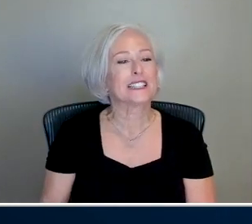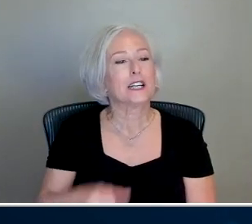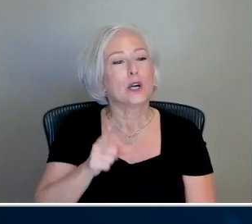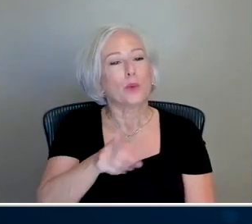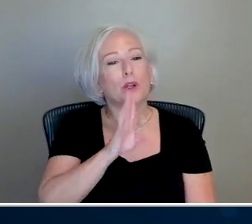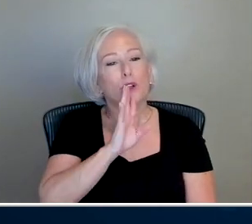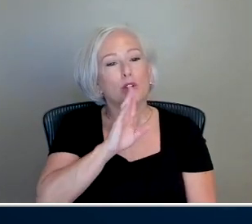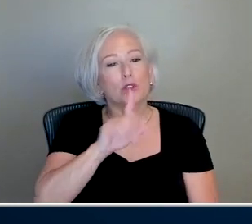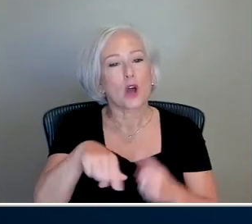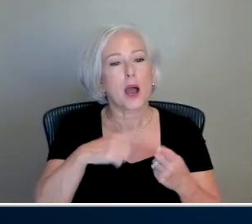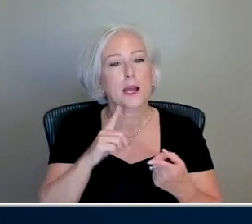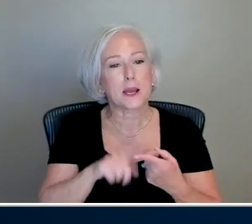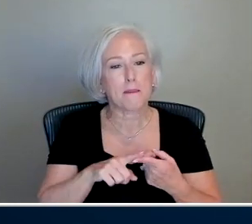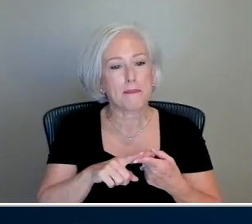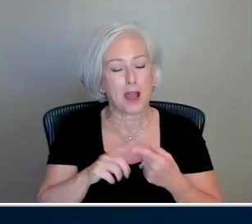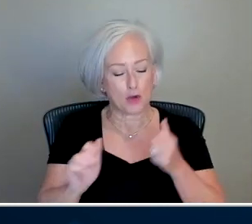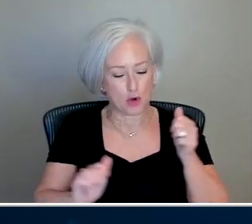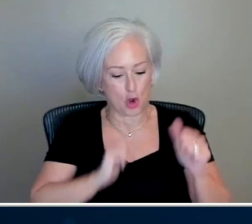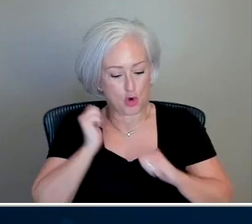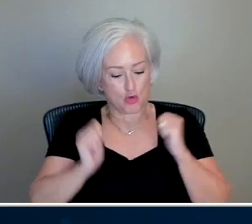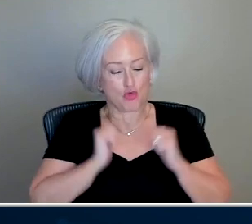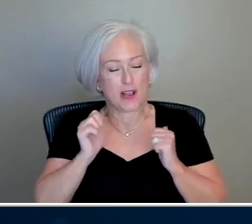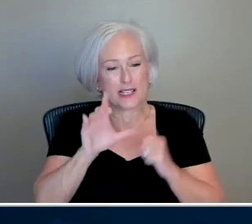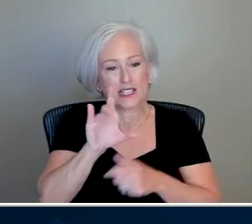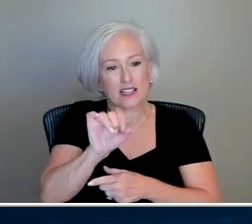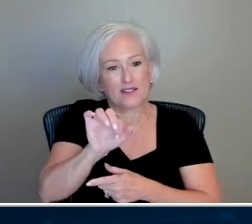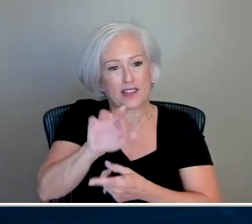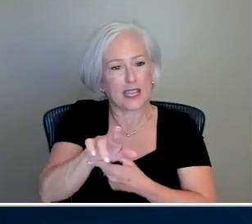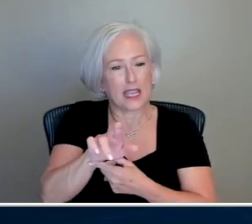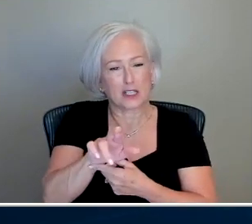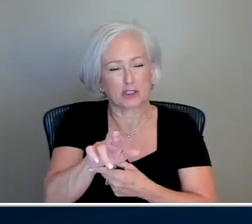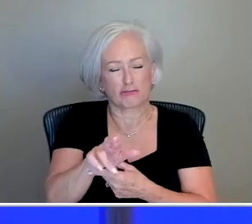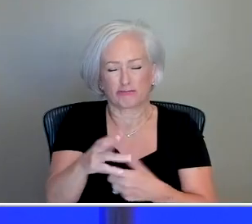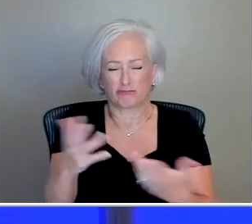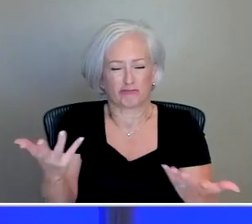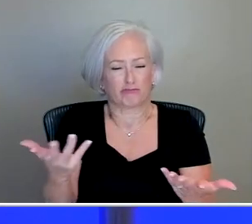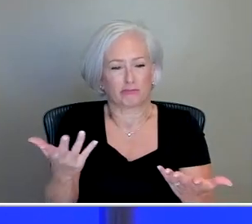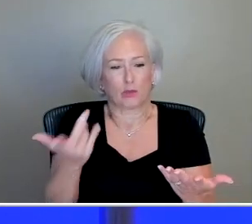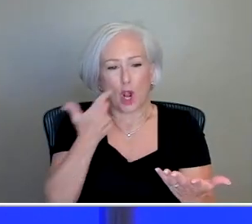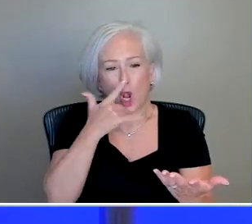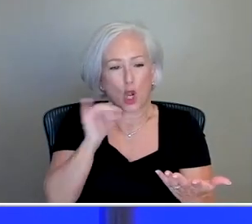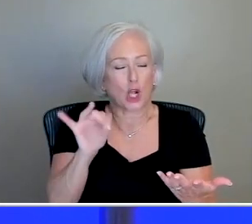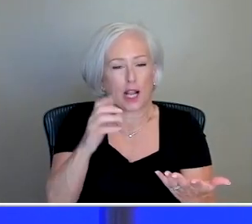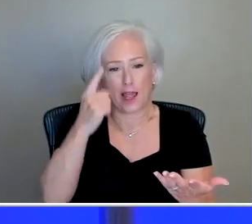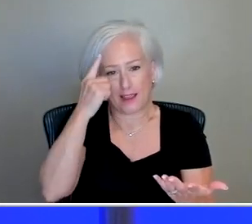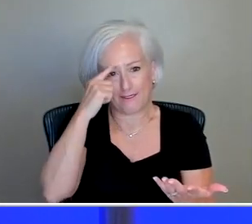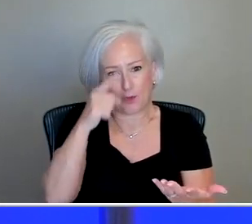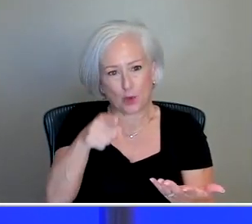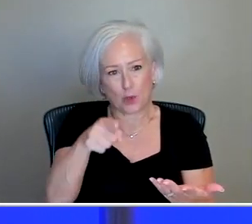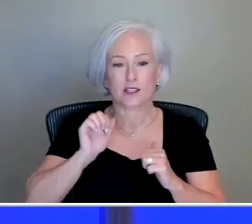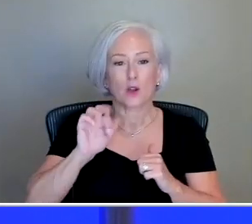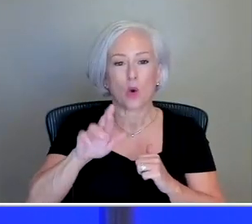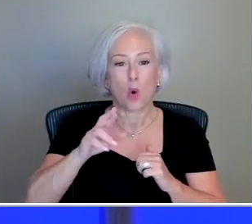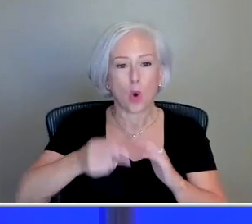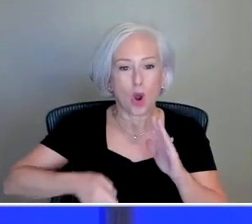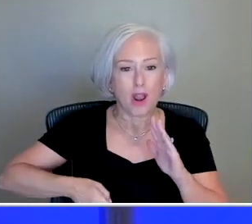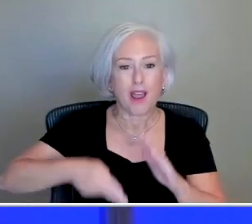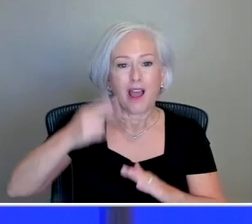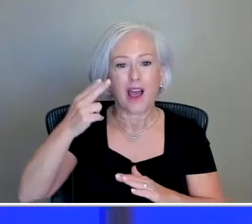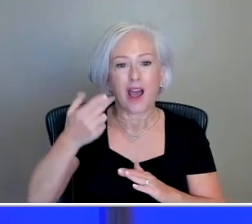cancer, what does that look like to you as a doctor? So an aggressive or high-grade extraskeletal